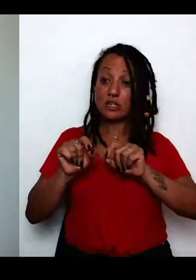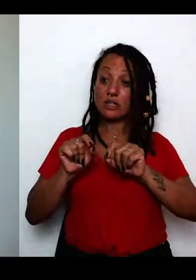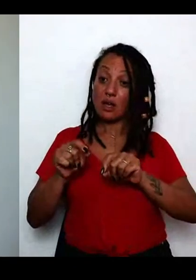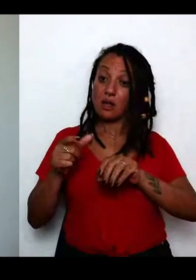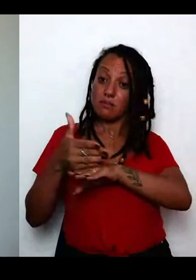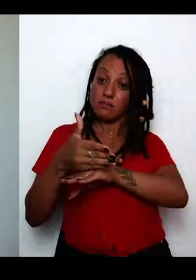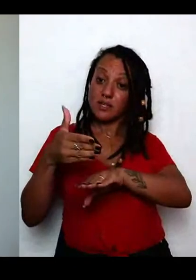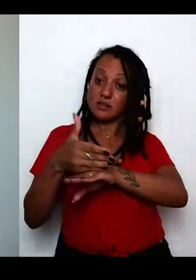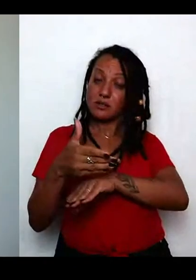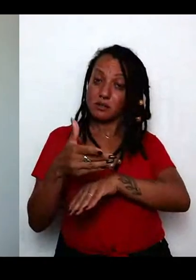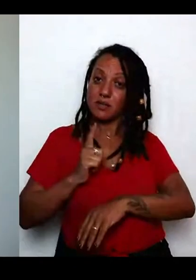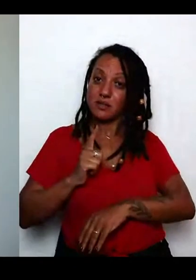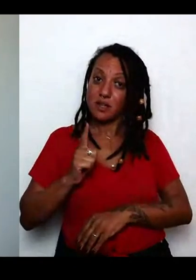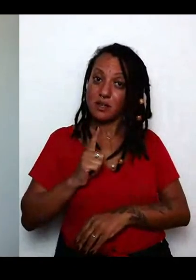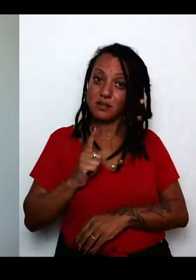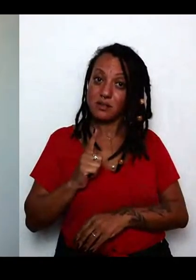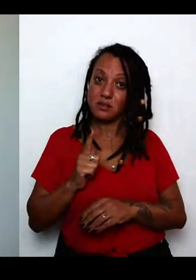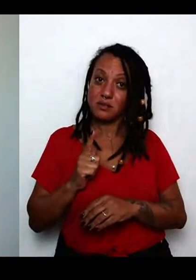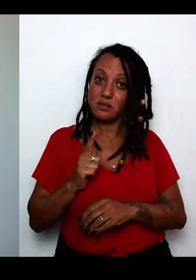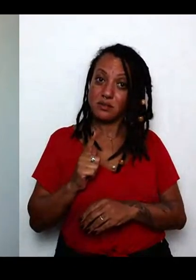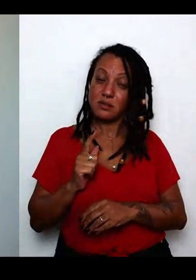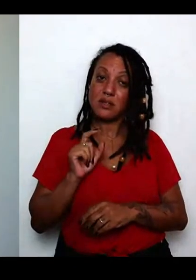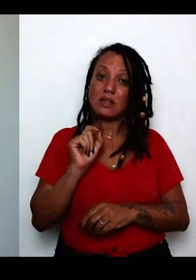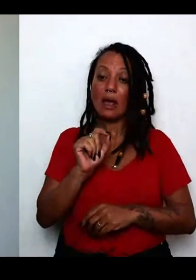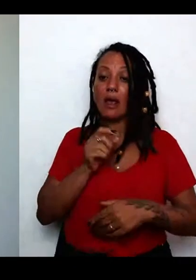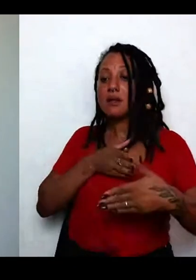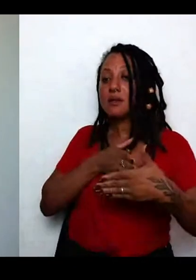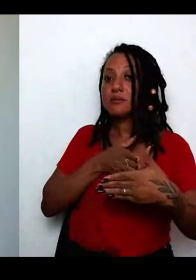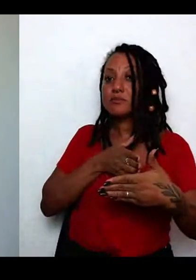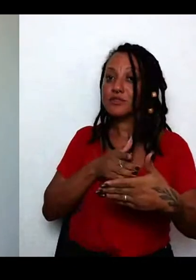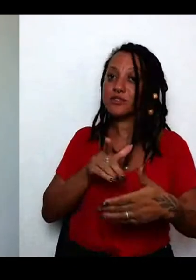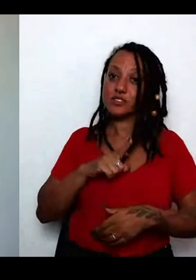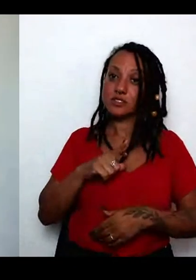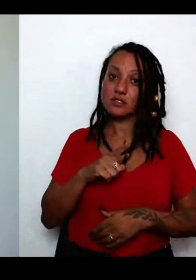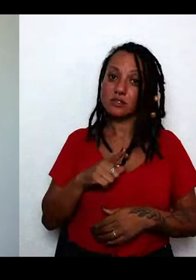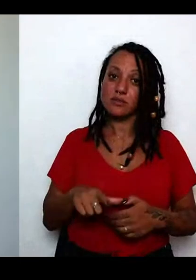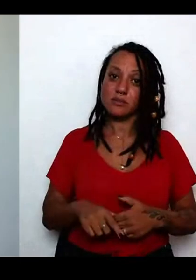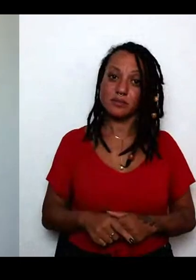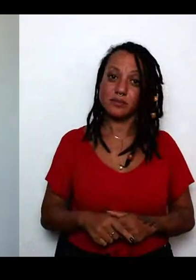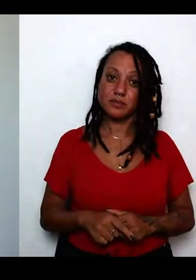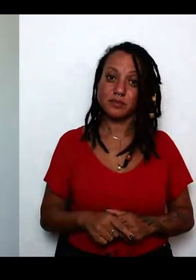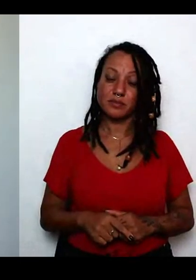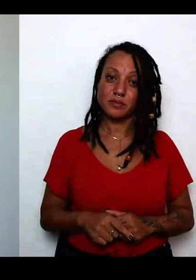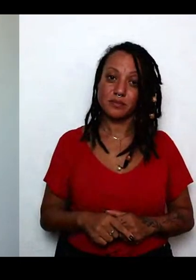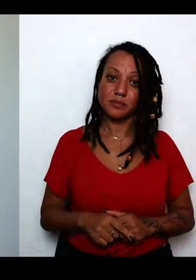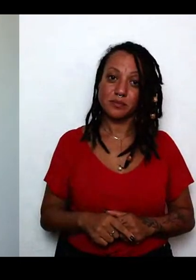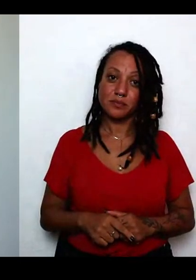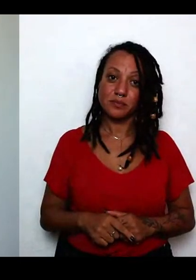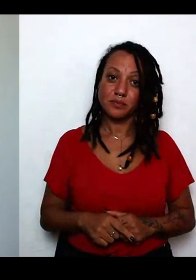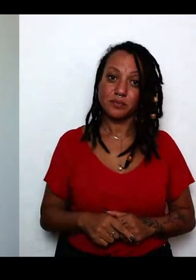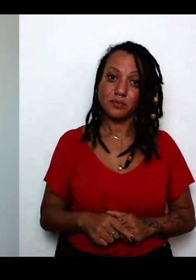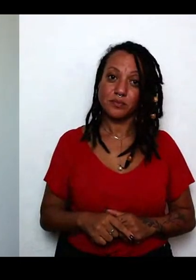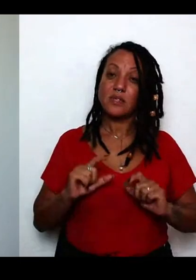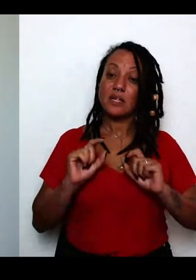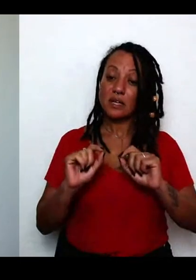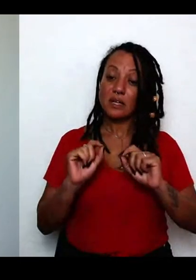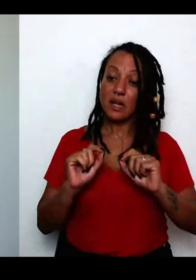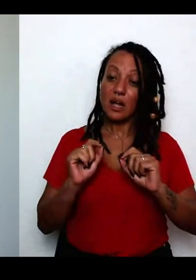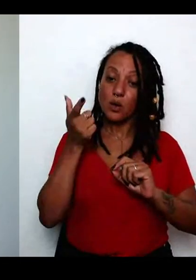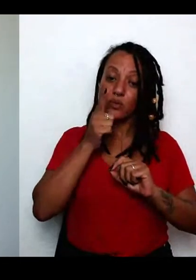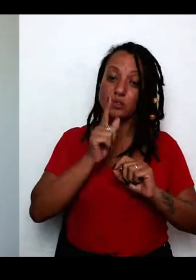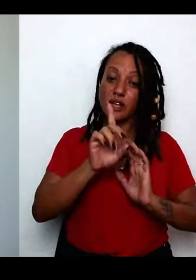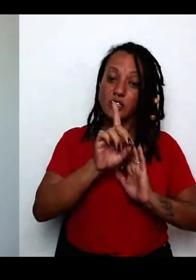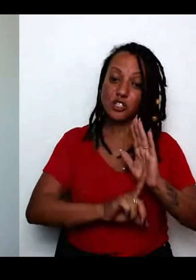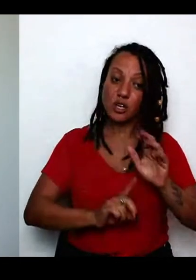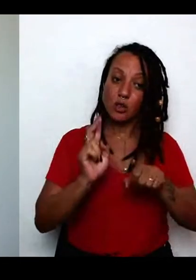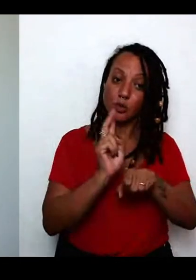um who who has had access to protection by law and who hasn't I think all of these questions need to be looked at